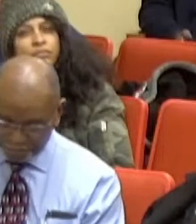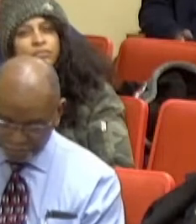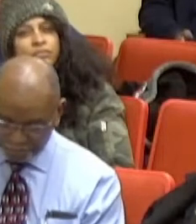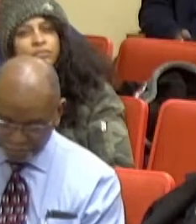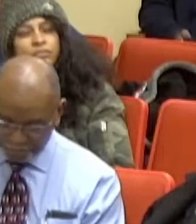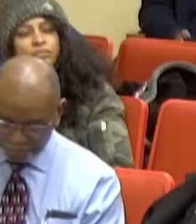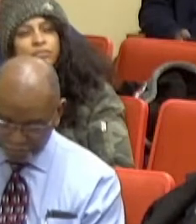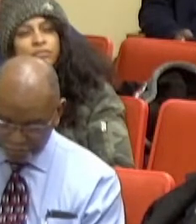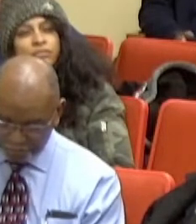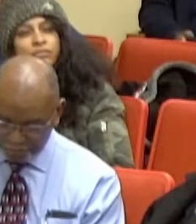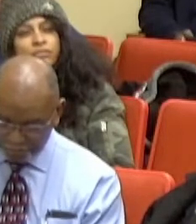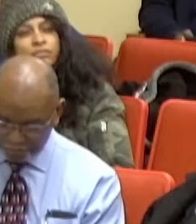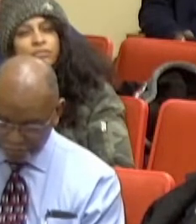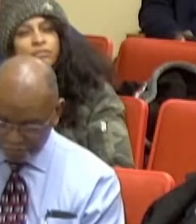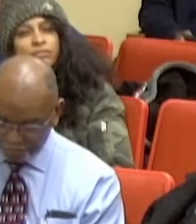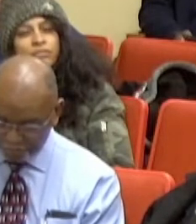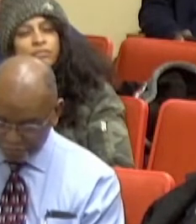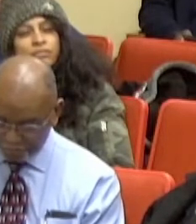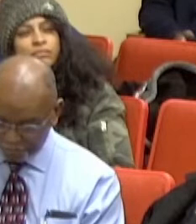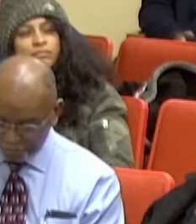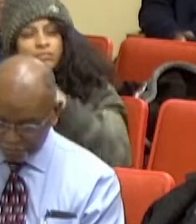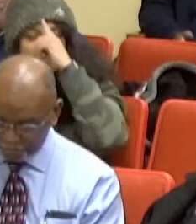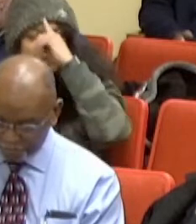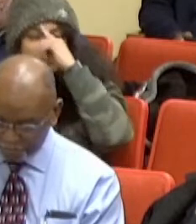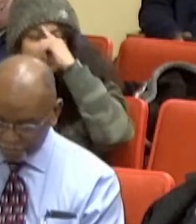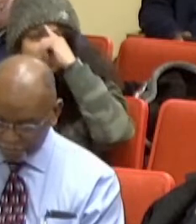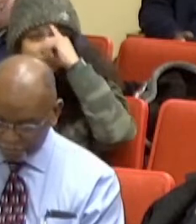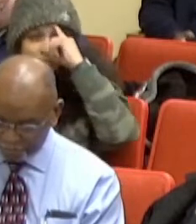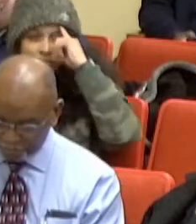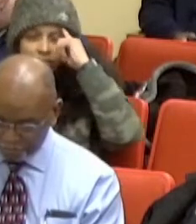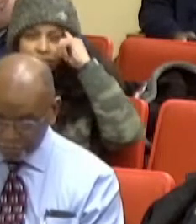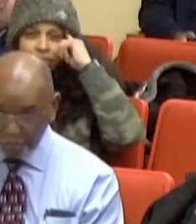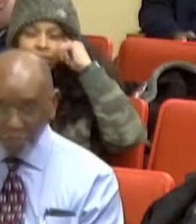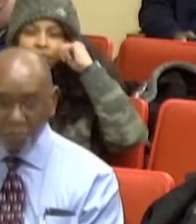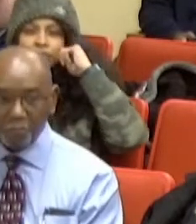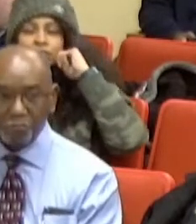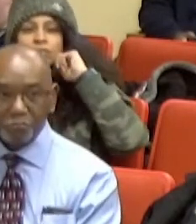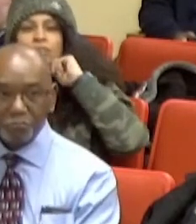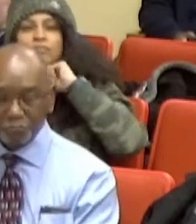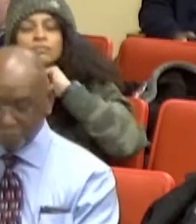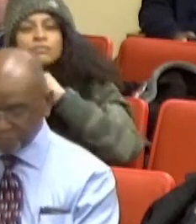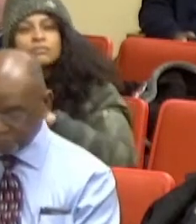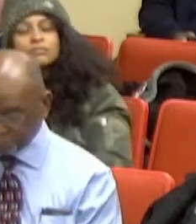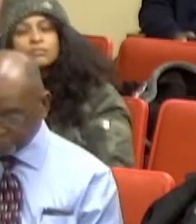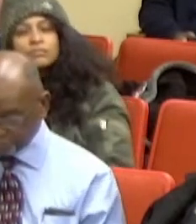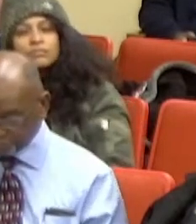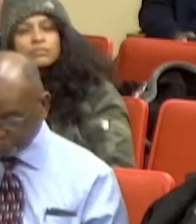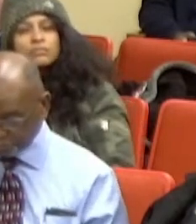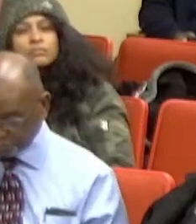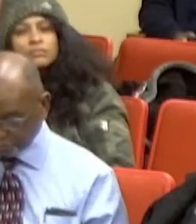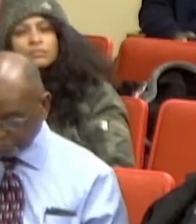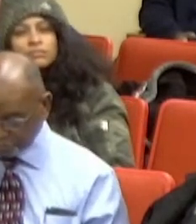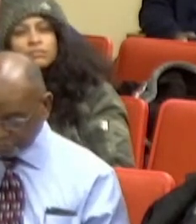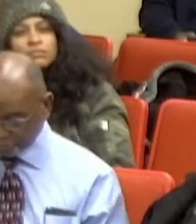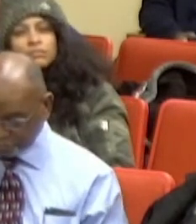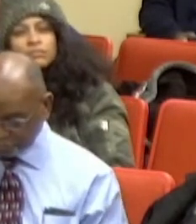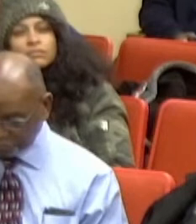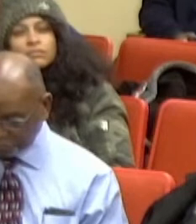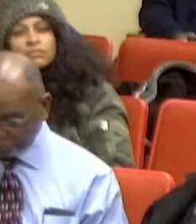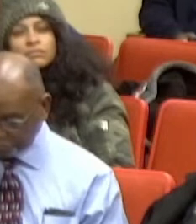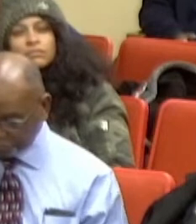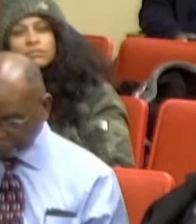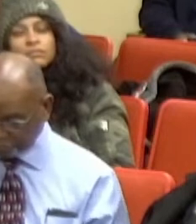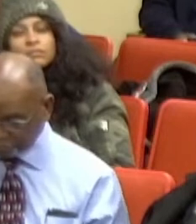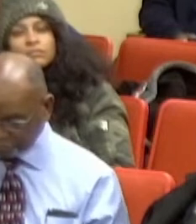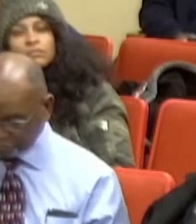feet of this proposed development. It's only fitting that today's Groundhog Day because we're once again debating something that's been settled repeatedly over the